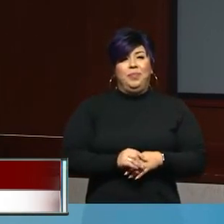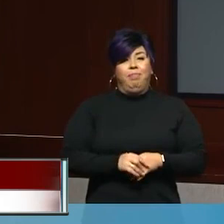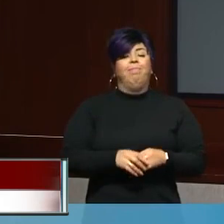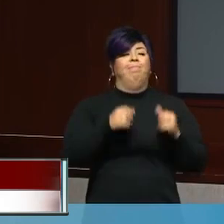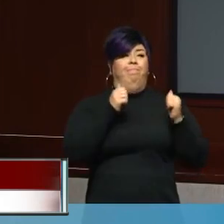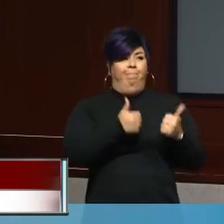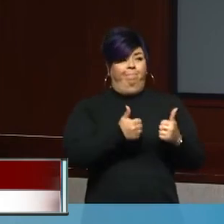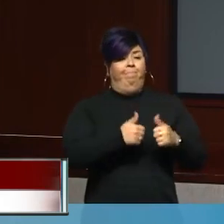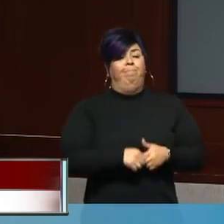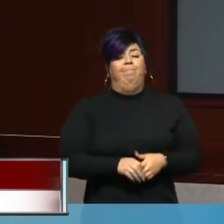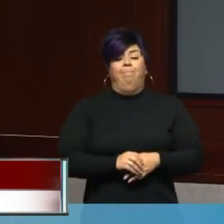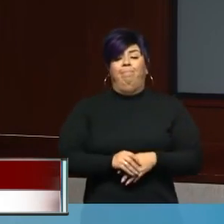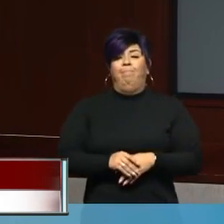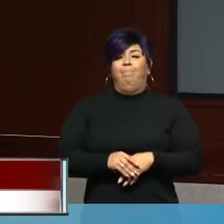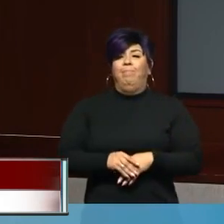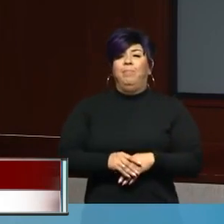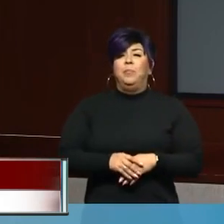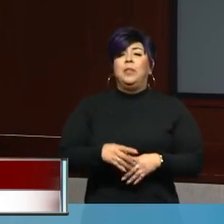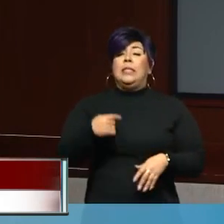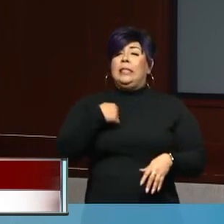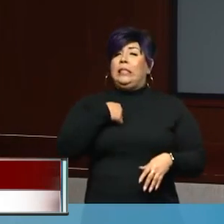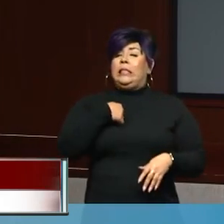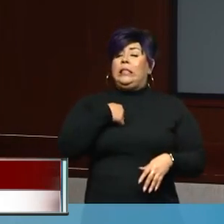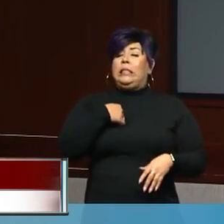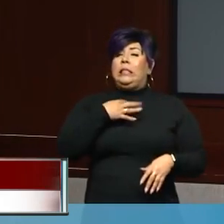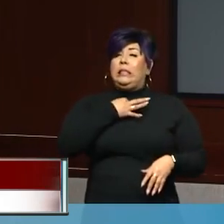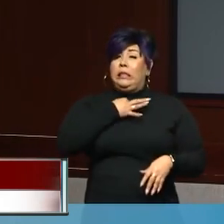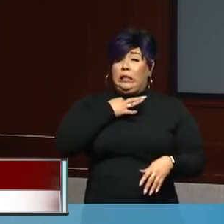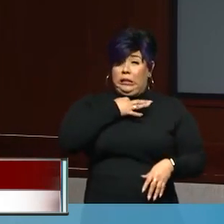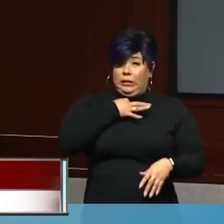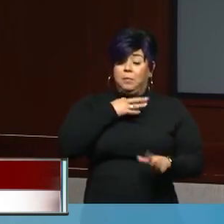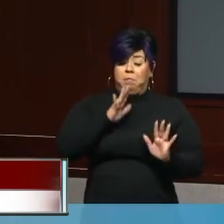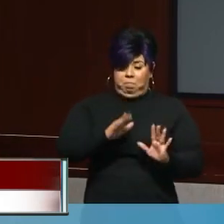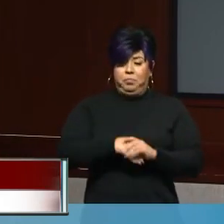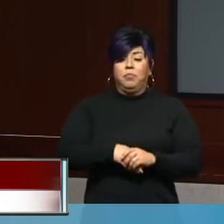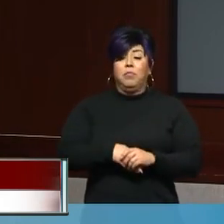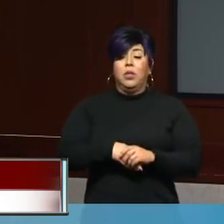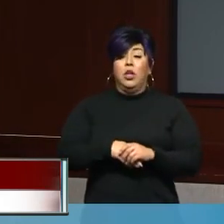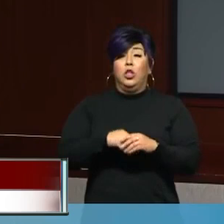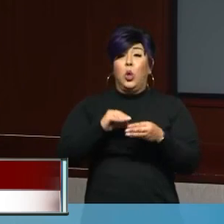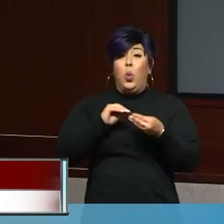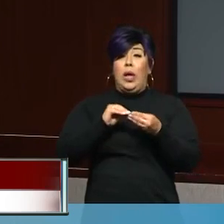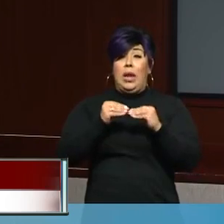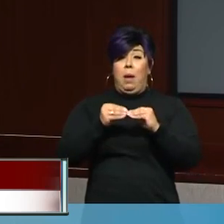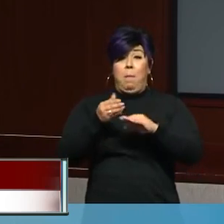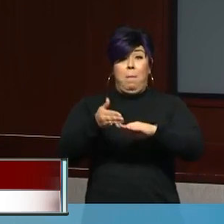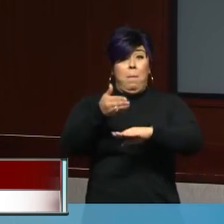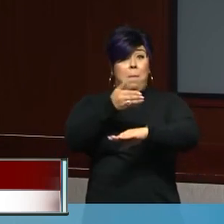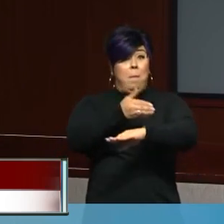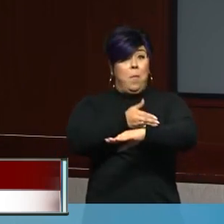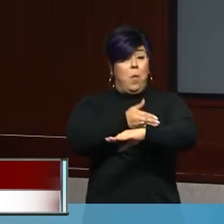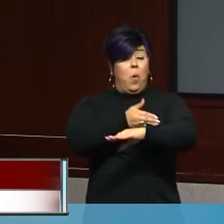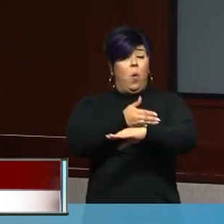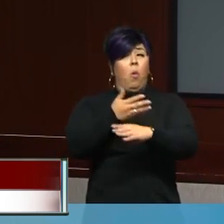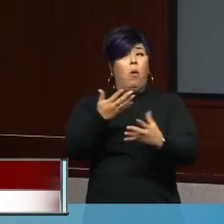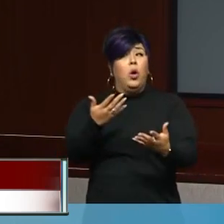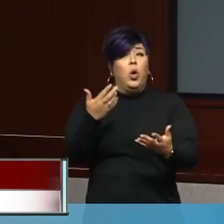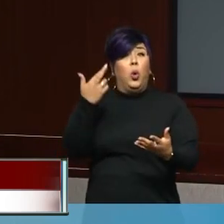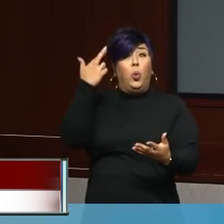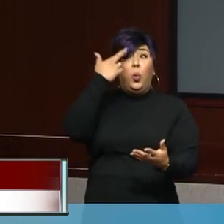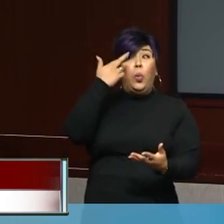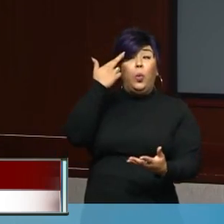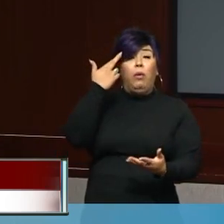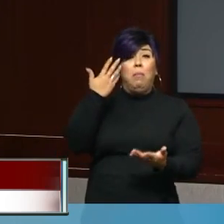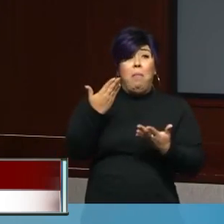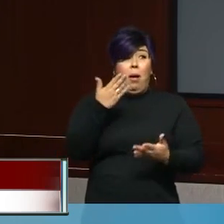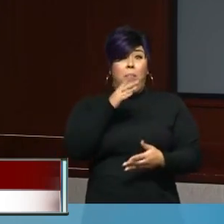Got it. I wanted to know if the improvement can be attributed to some of the programs that you